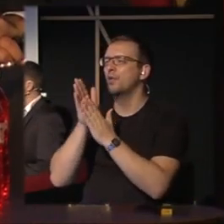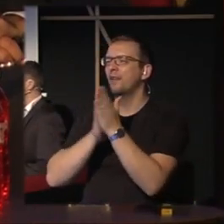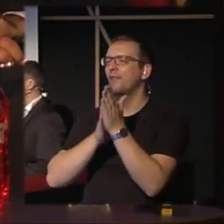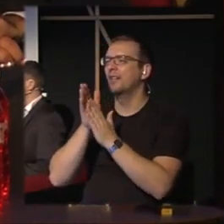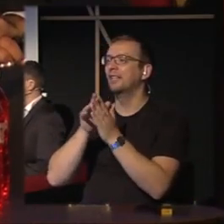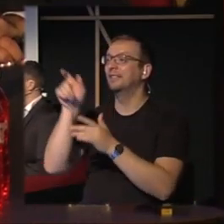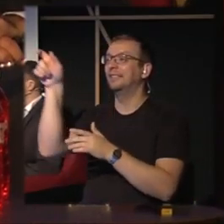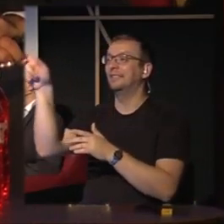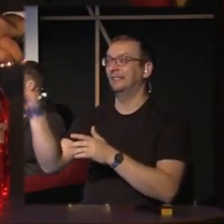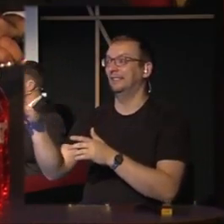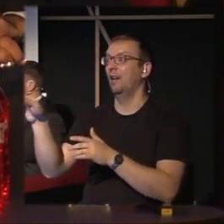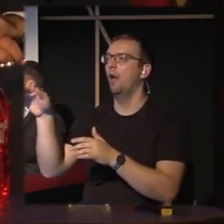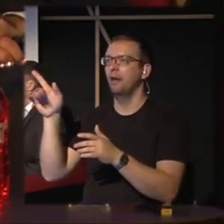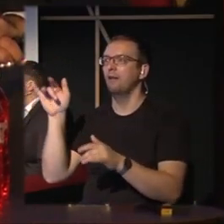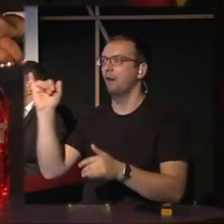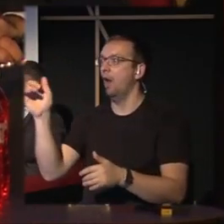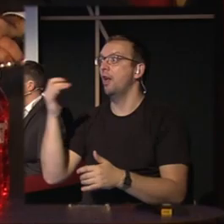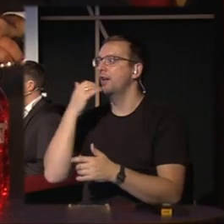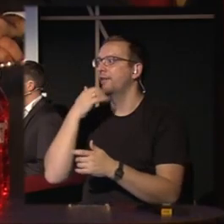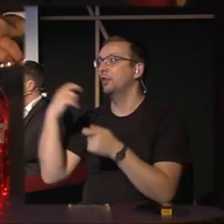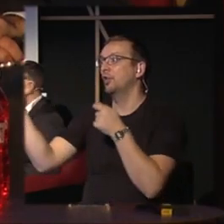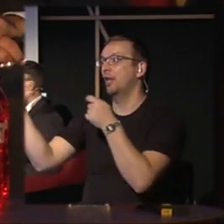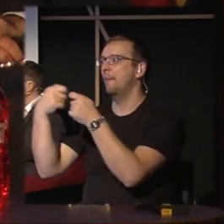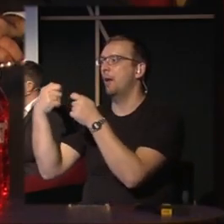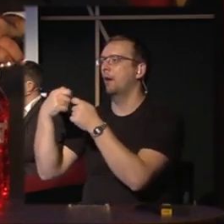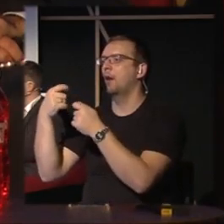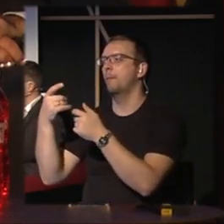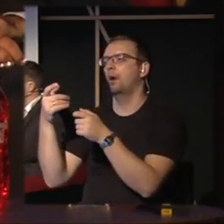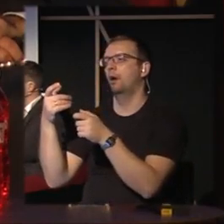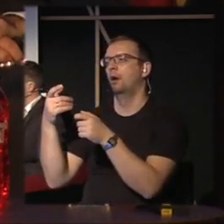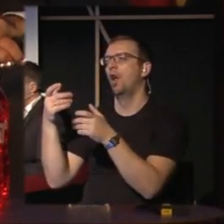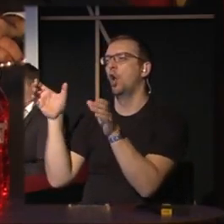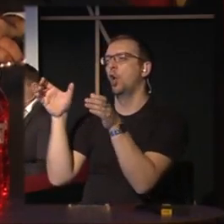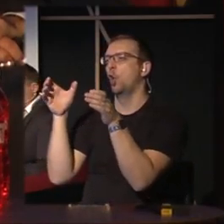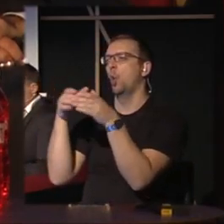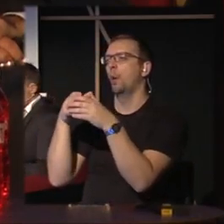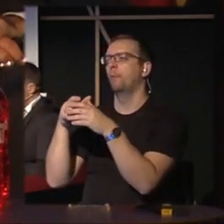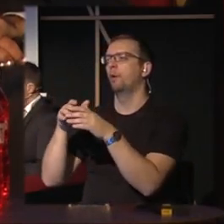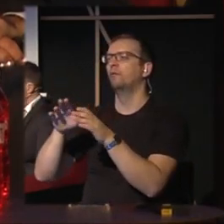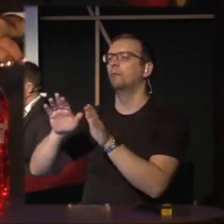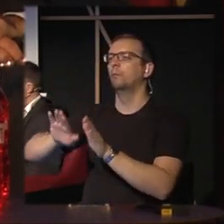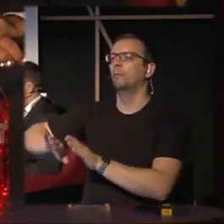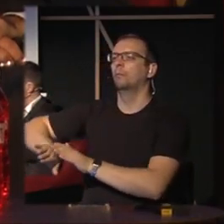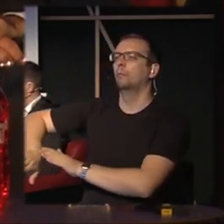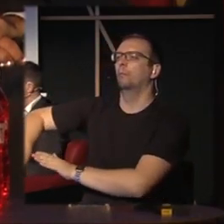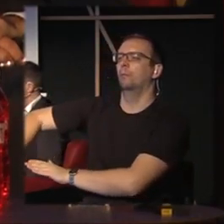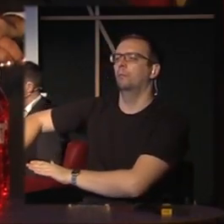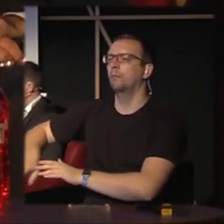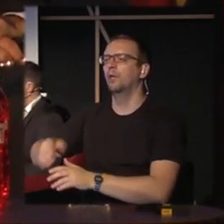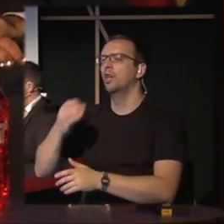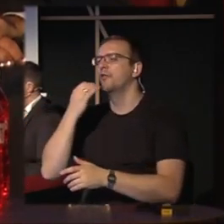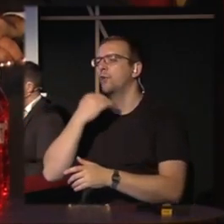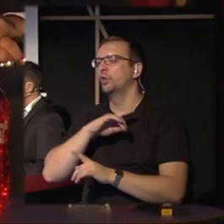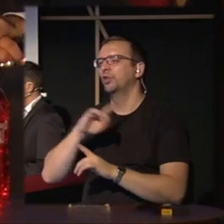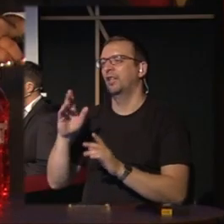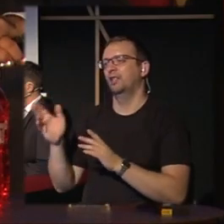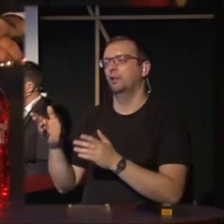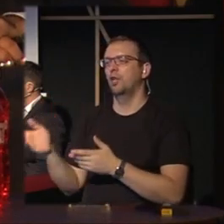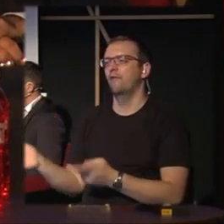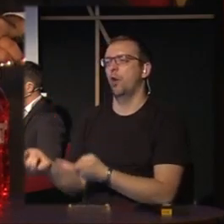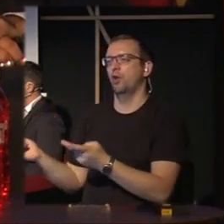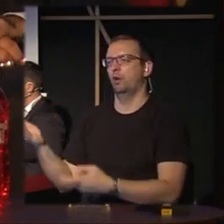the solution is DAO trainings that we had, and it really had an impact of a number of